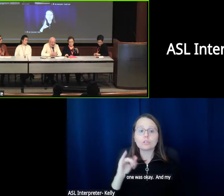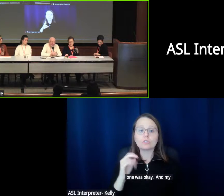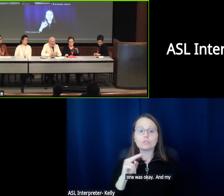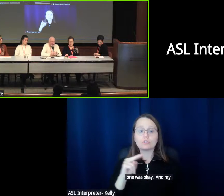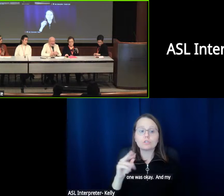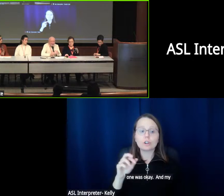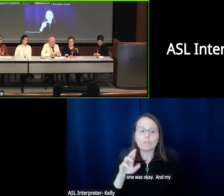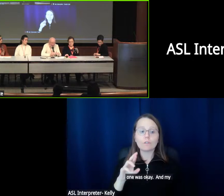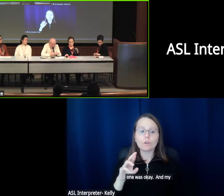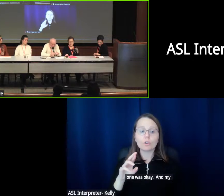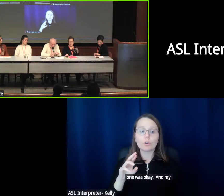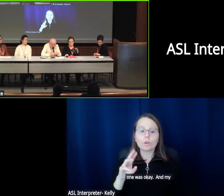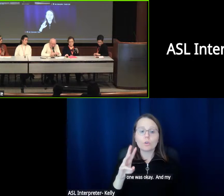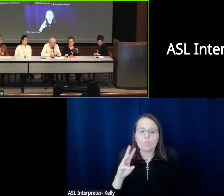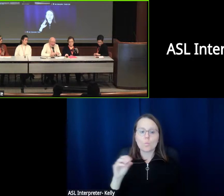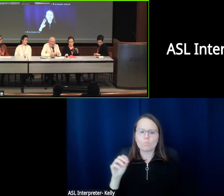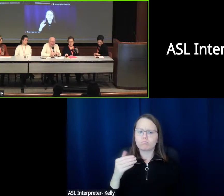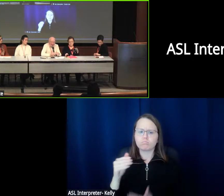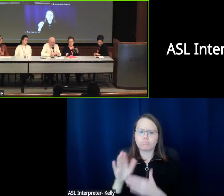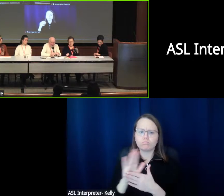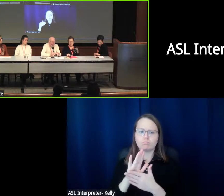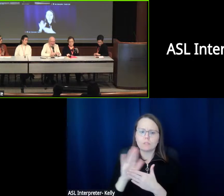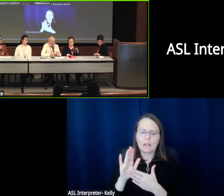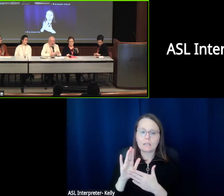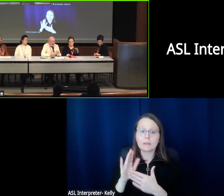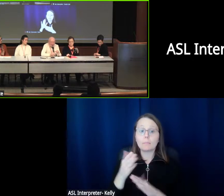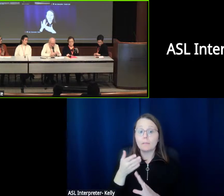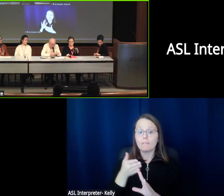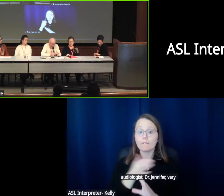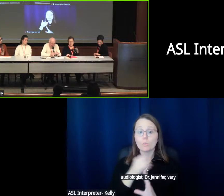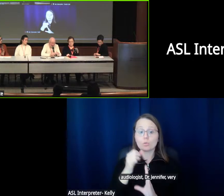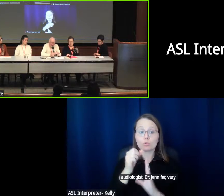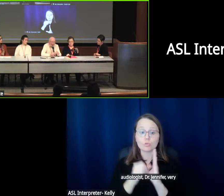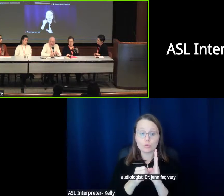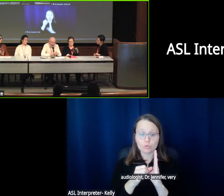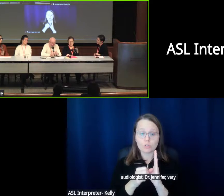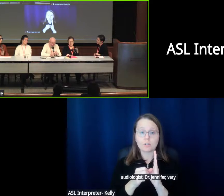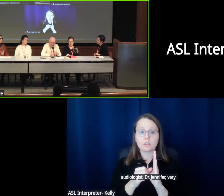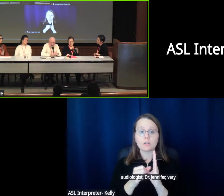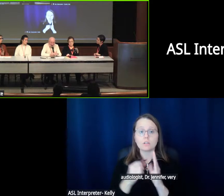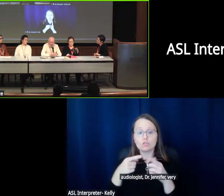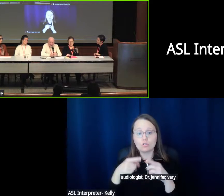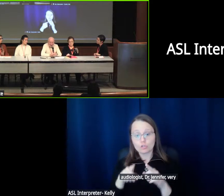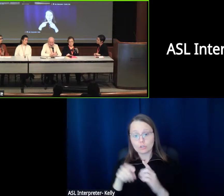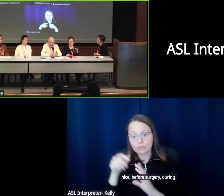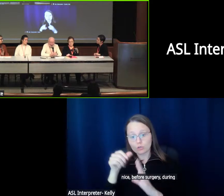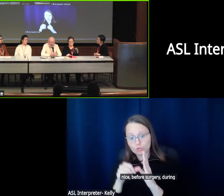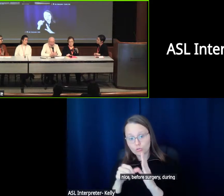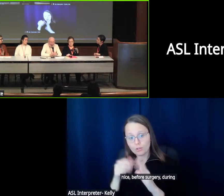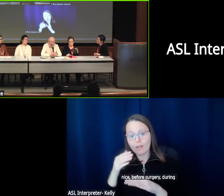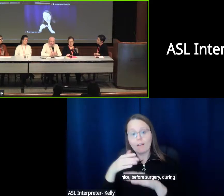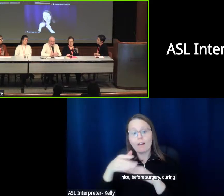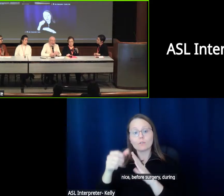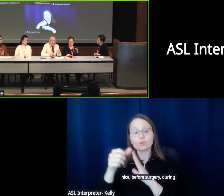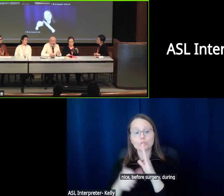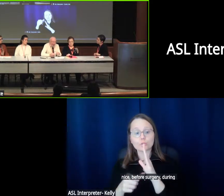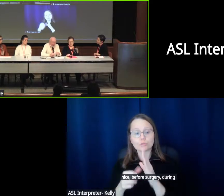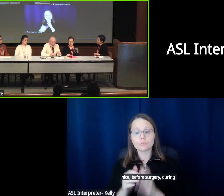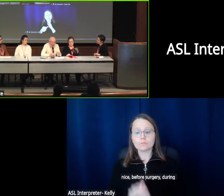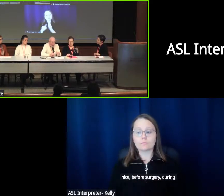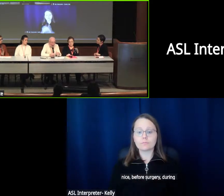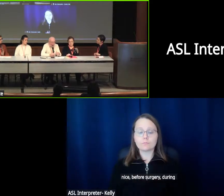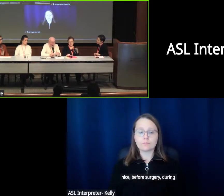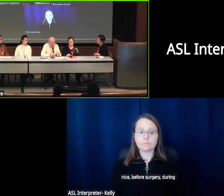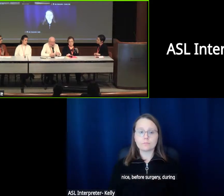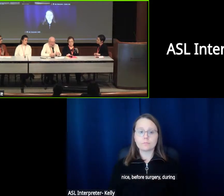nice before surgery, during surgery, after surgery. And in the months